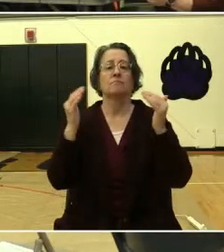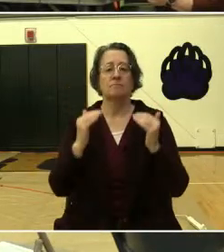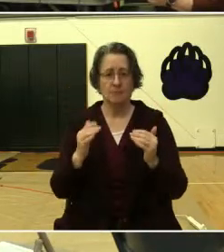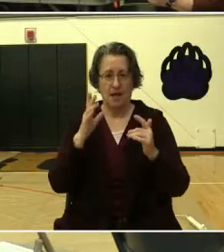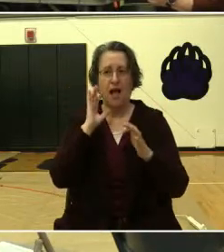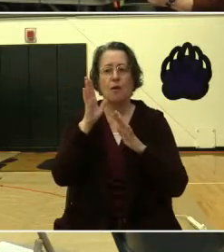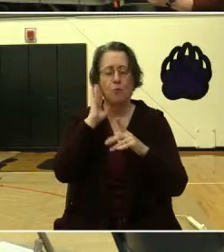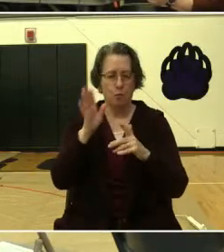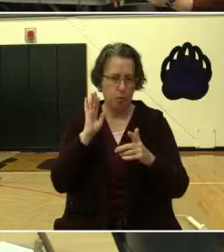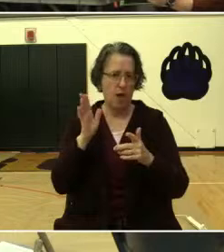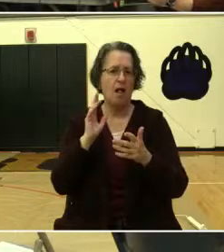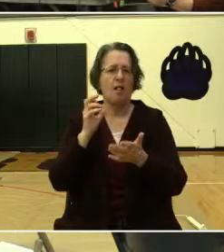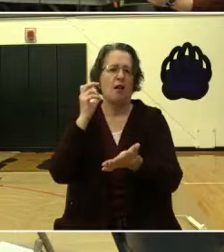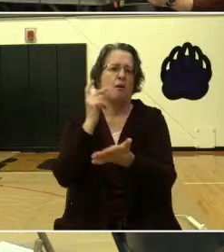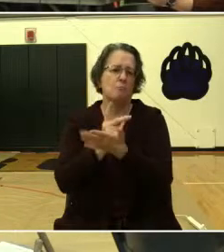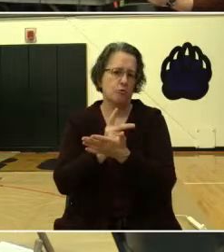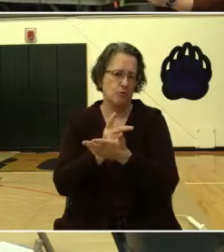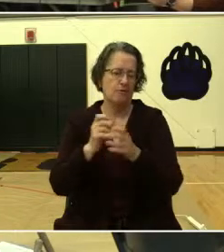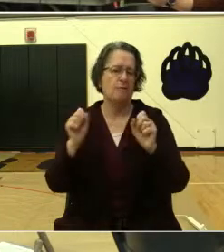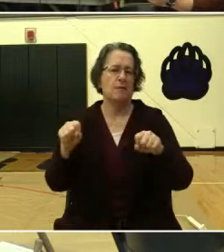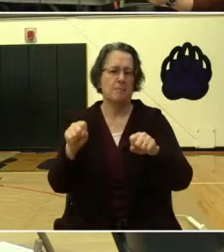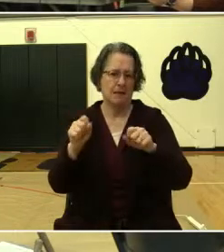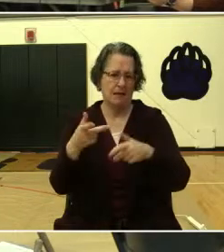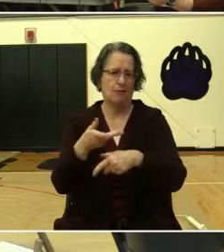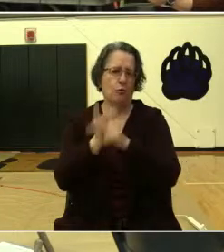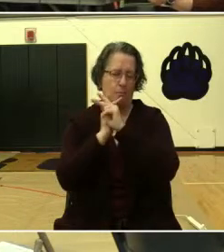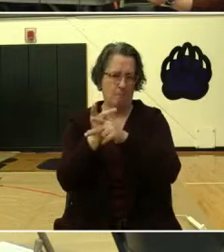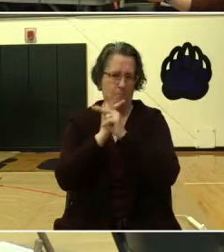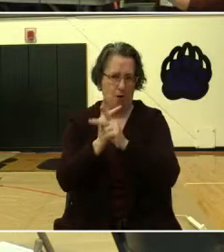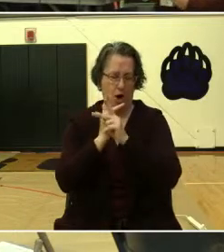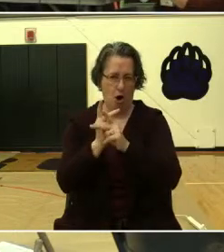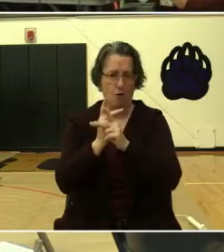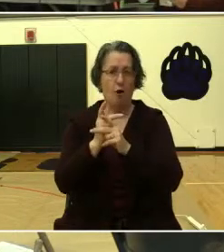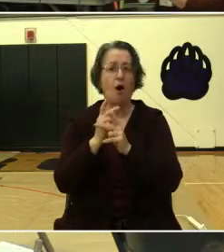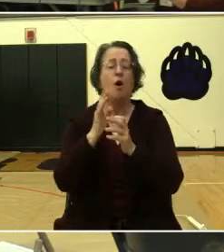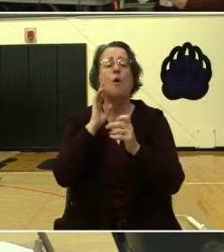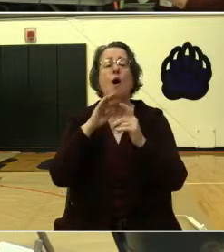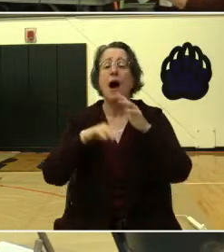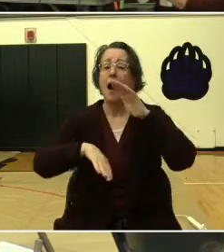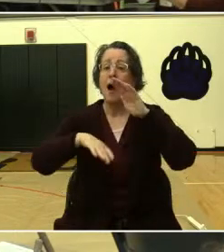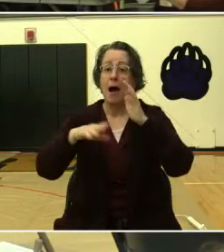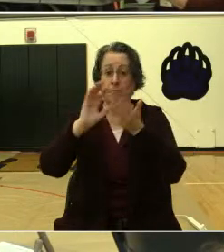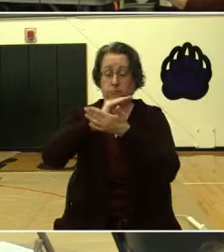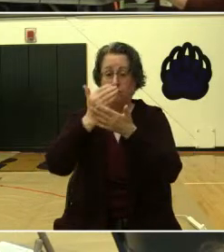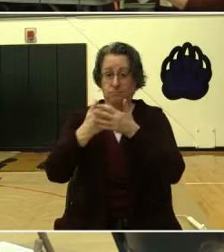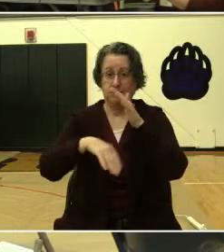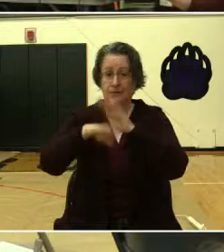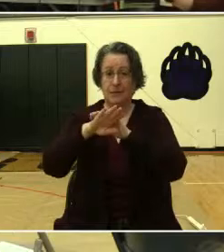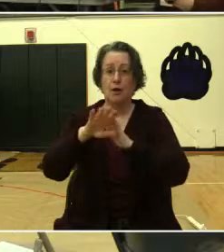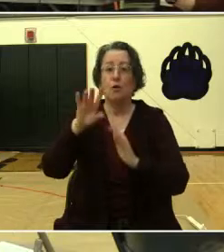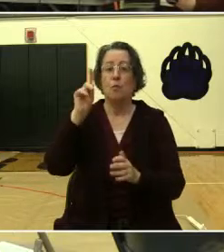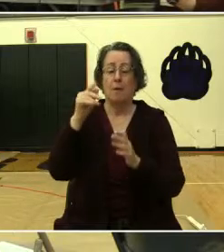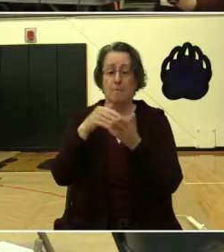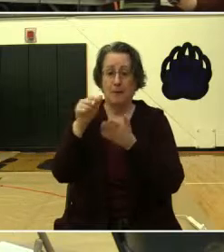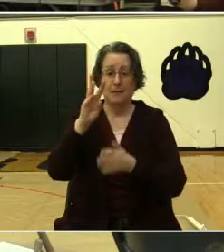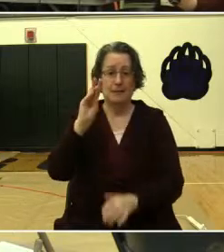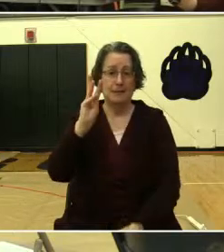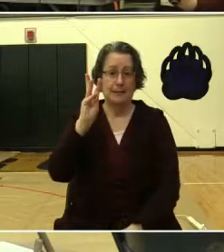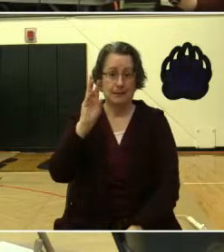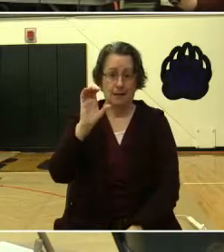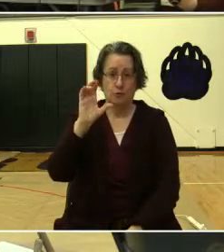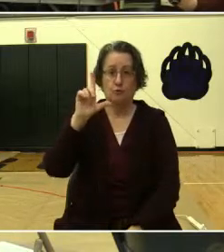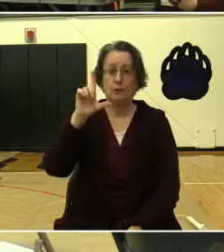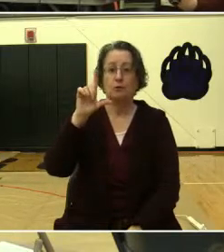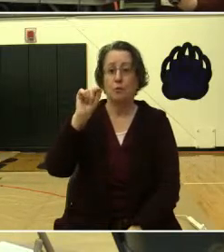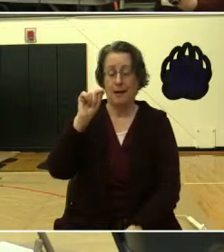notes Andor Bonds in aggregate principal amount not to exceed 1, 620,000 at a rate of